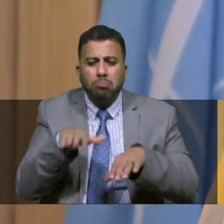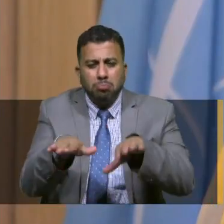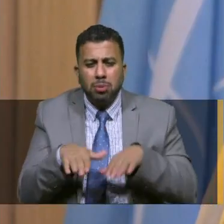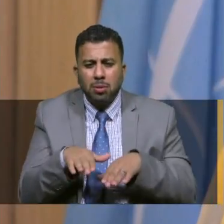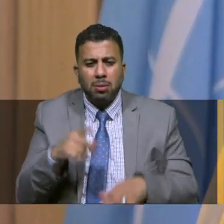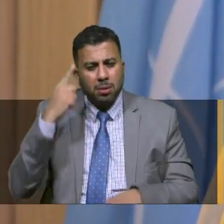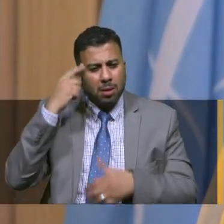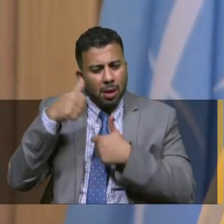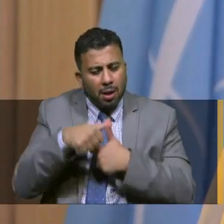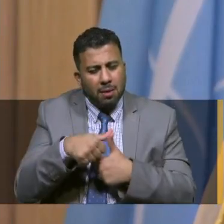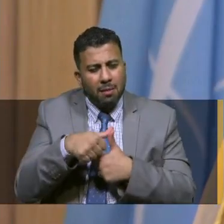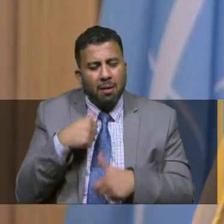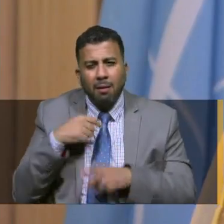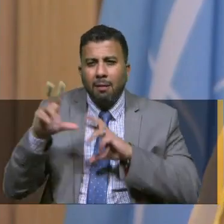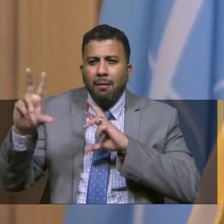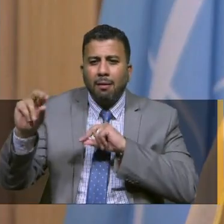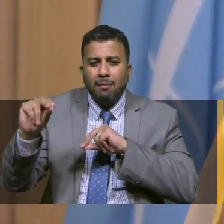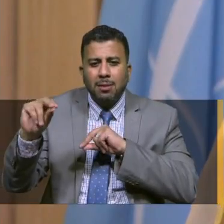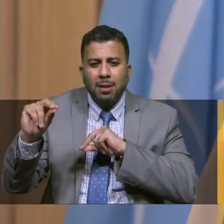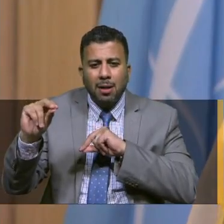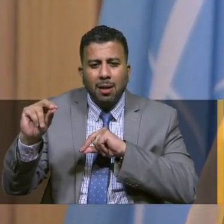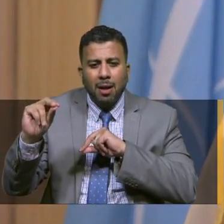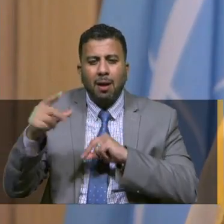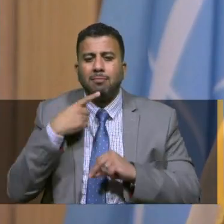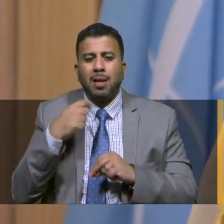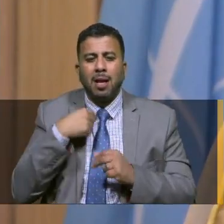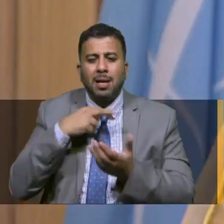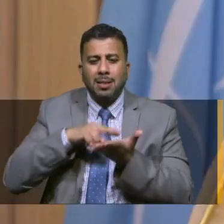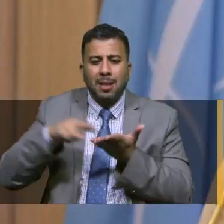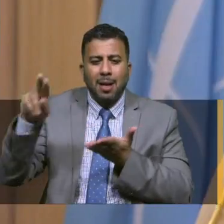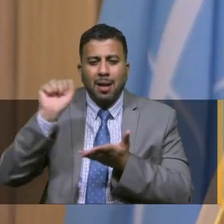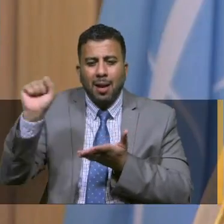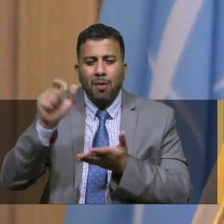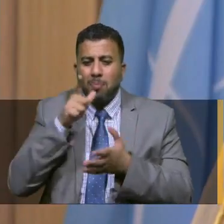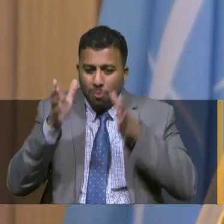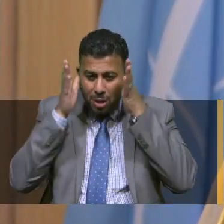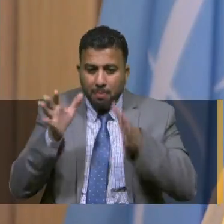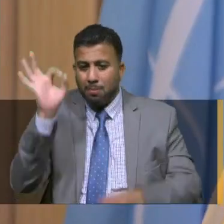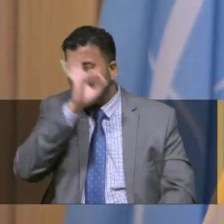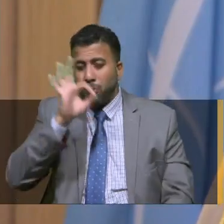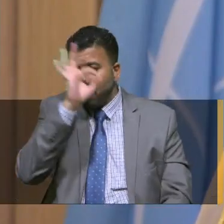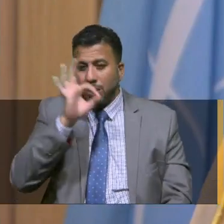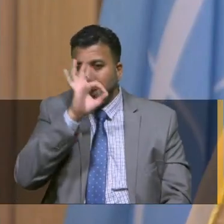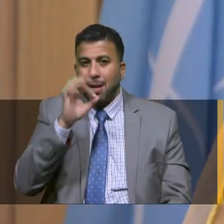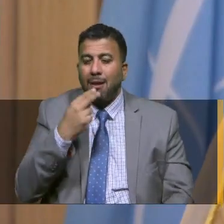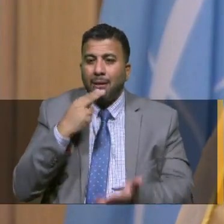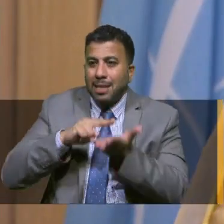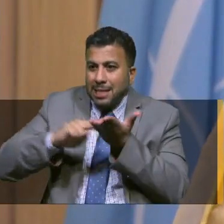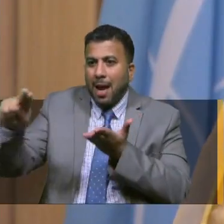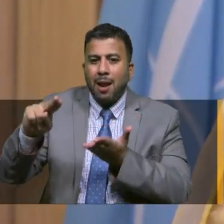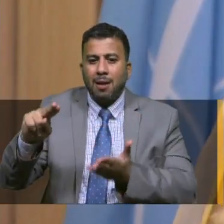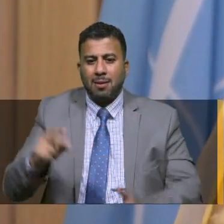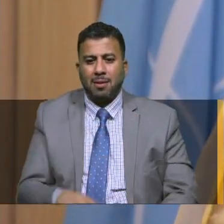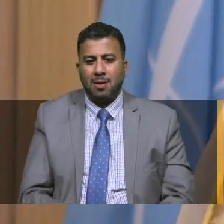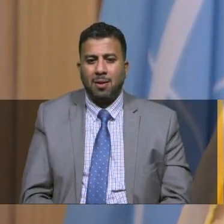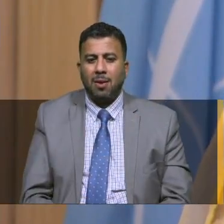myself. I'm sending her a message. I said, please, all